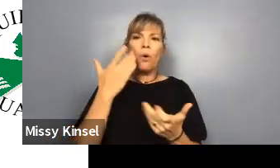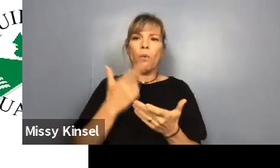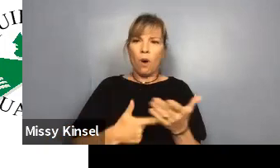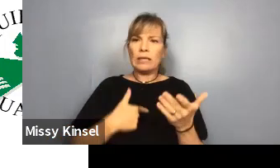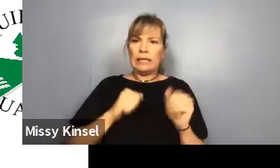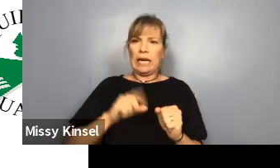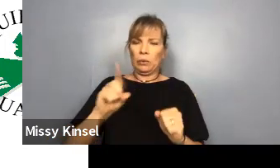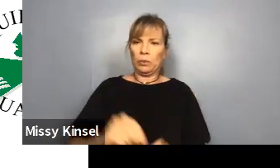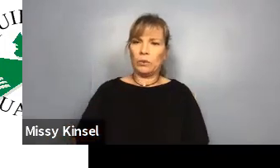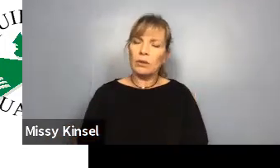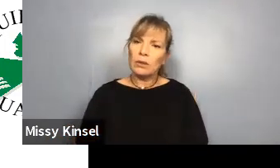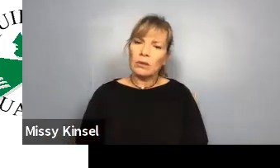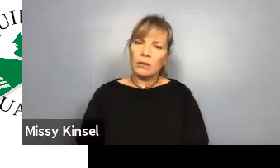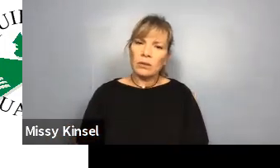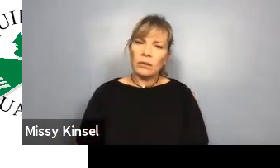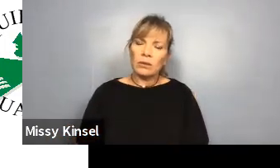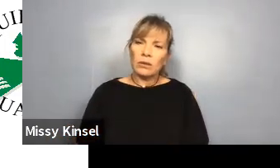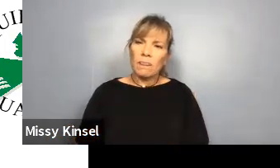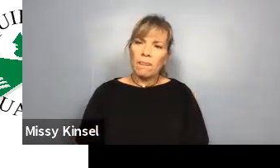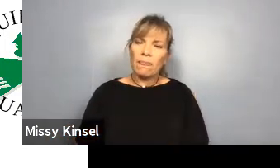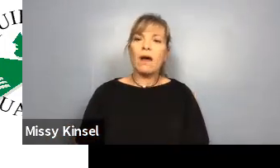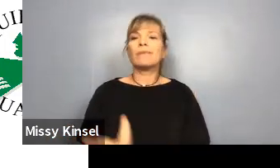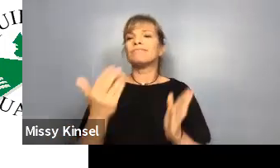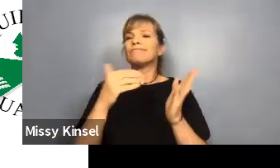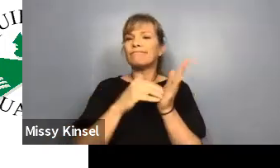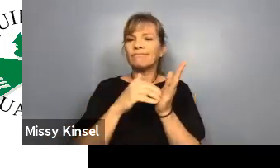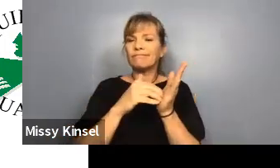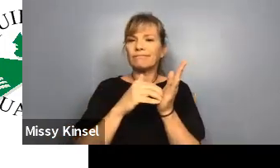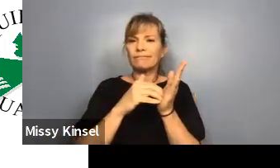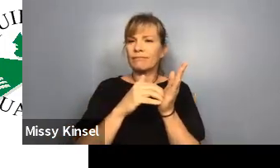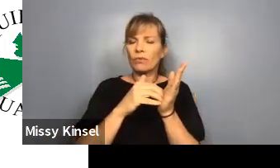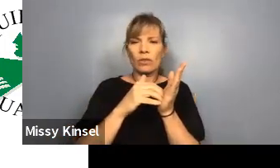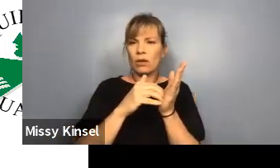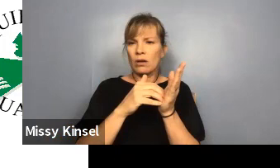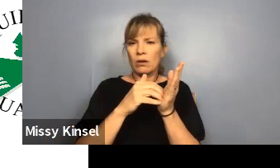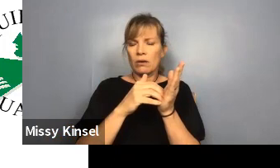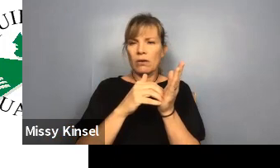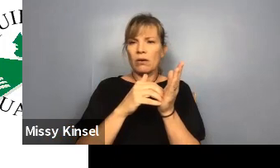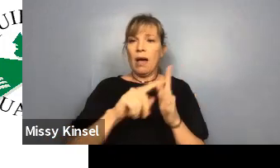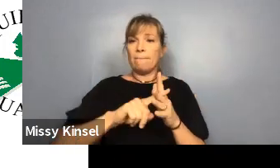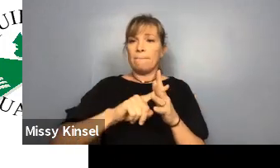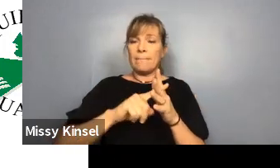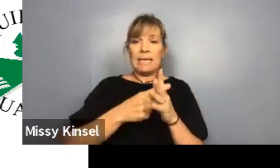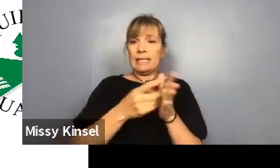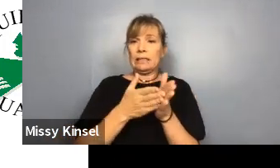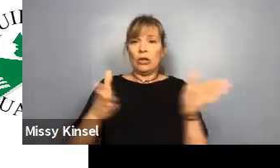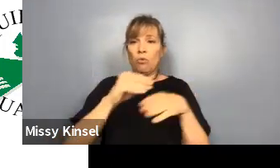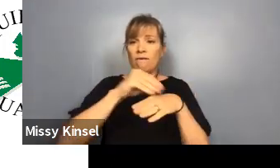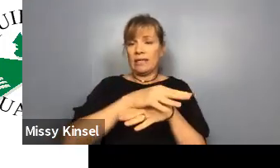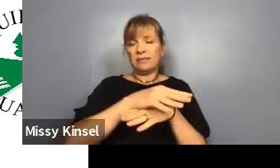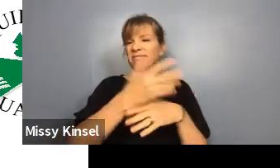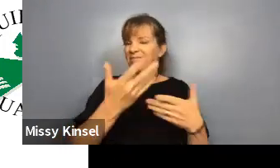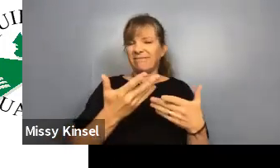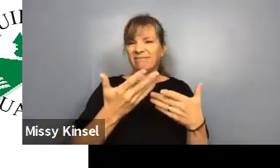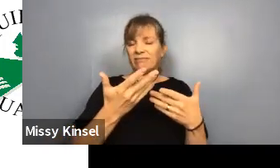do. And again, the beginning general advice is going to be